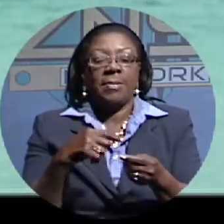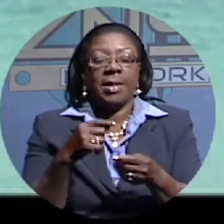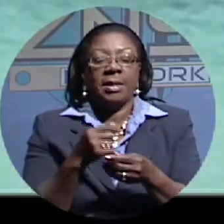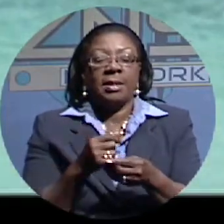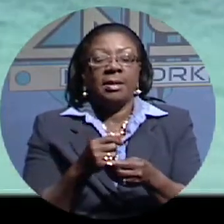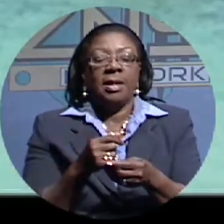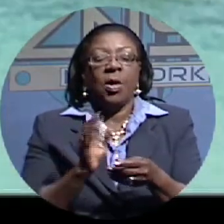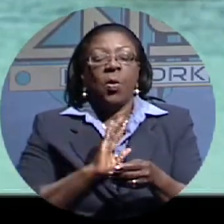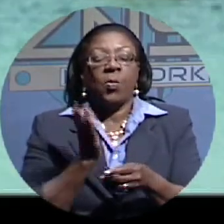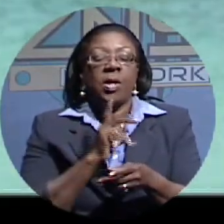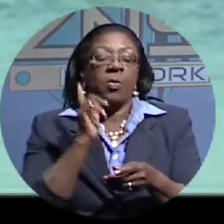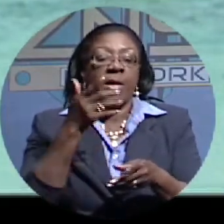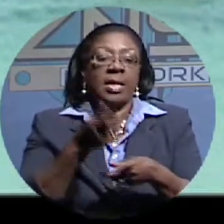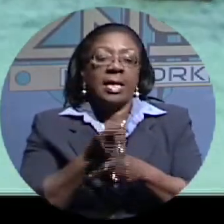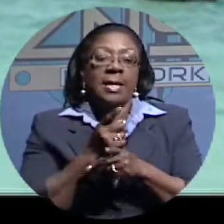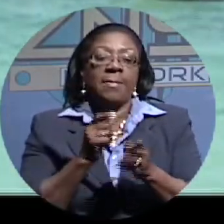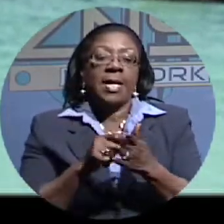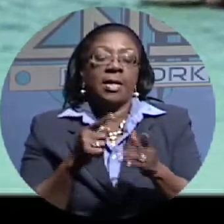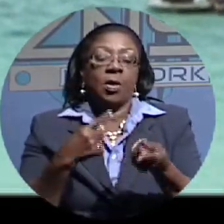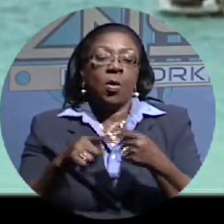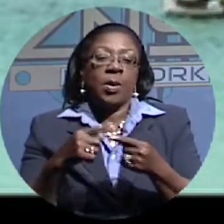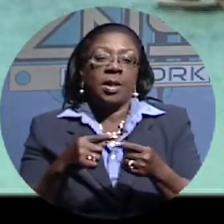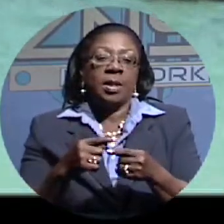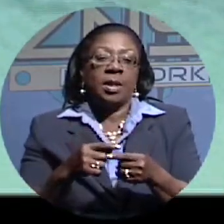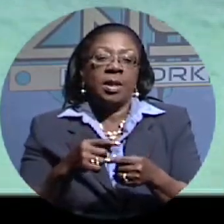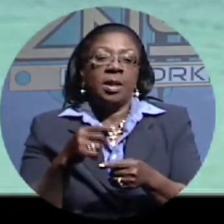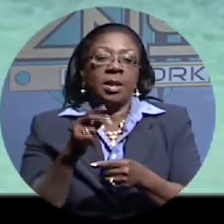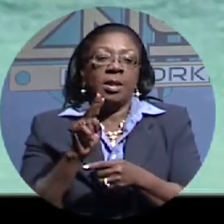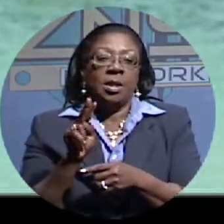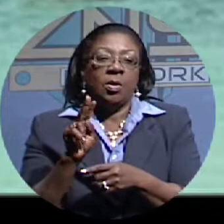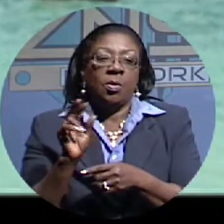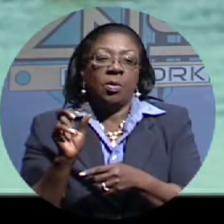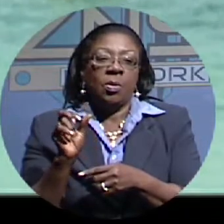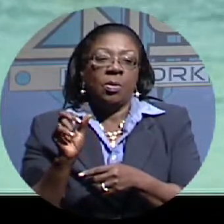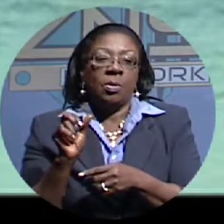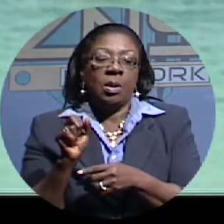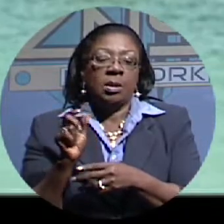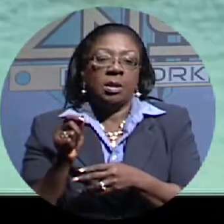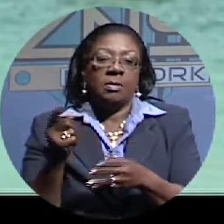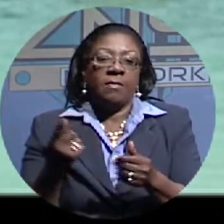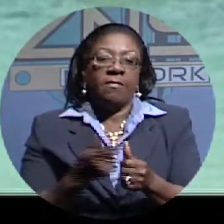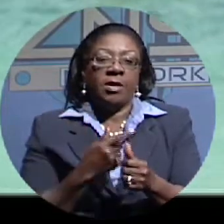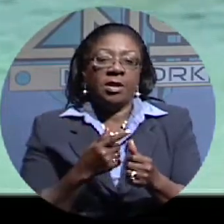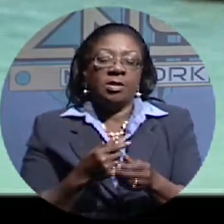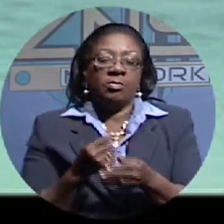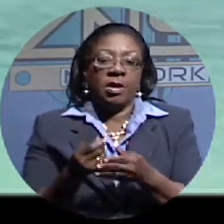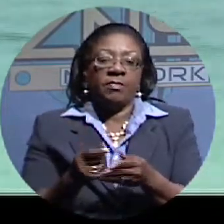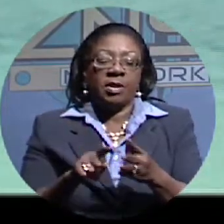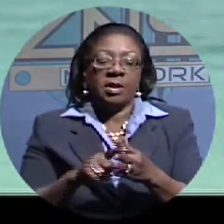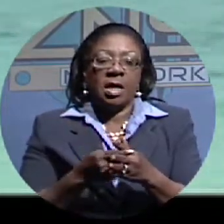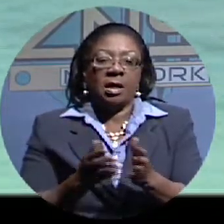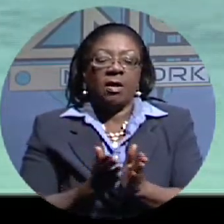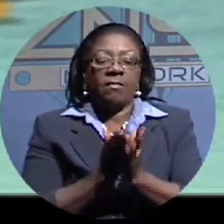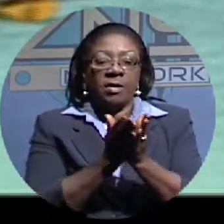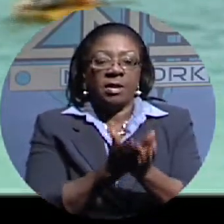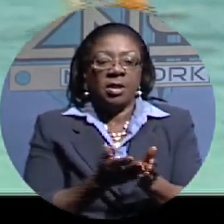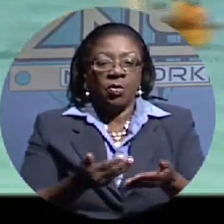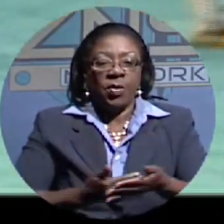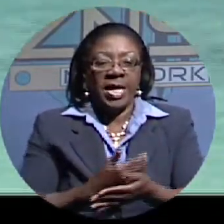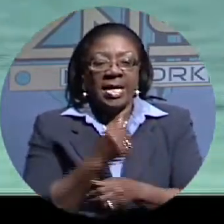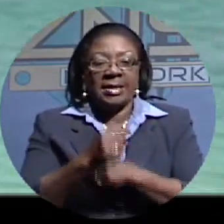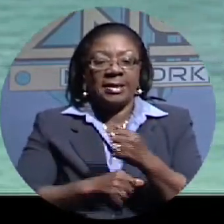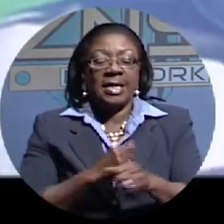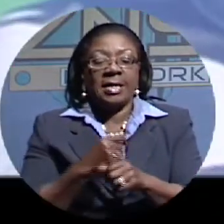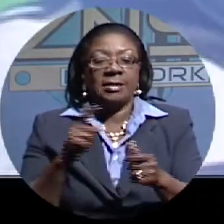we're going to keep it going. Because New Year's Day is the first race for the start of the sailing year for the regattas.